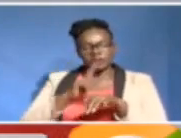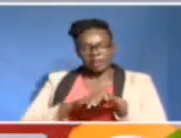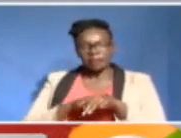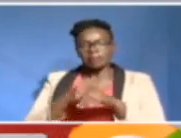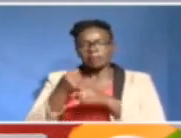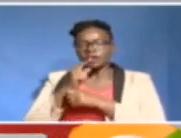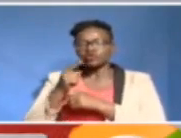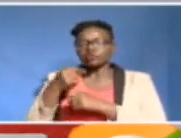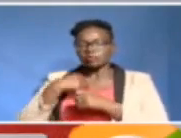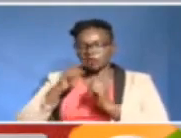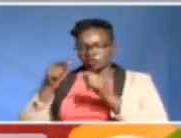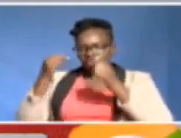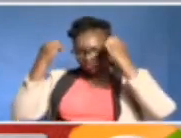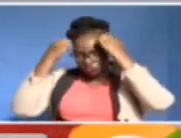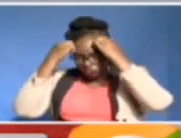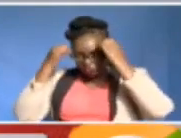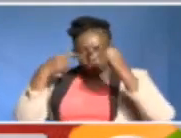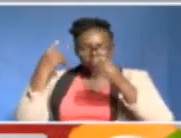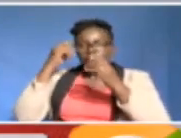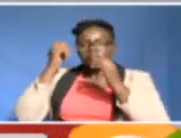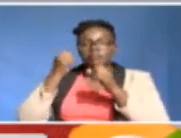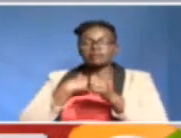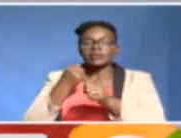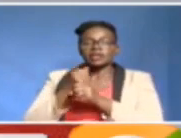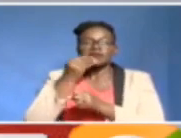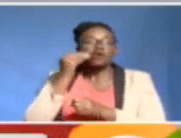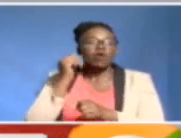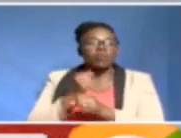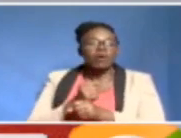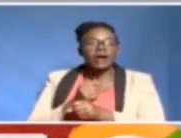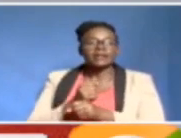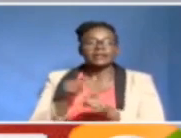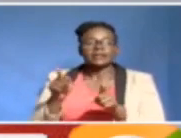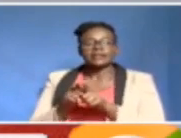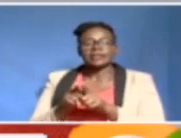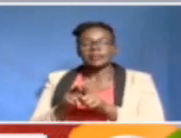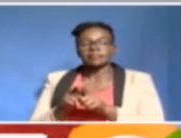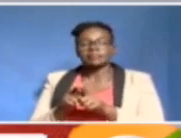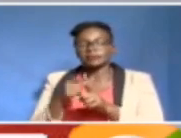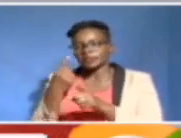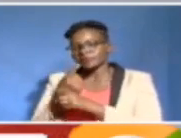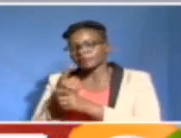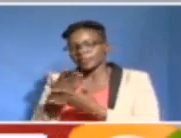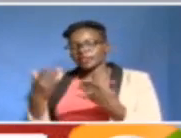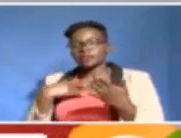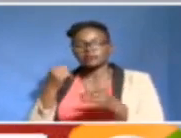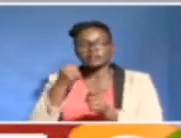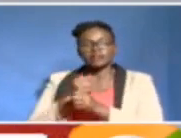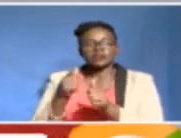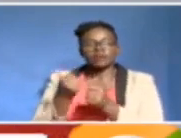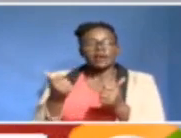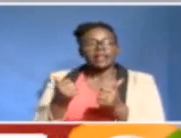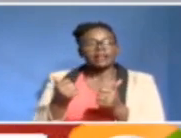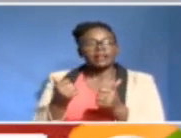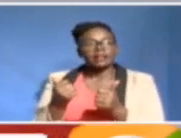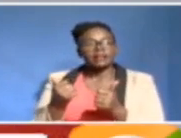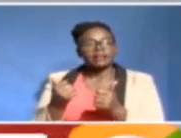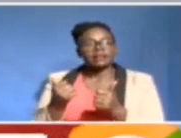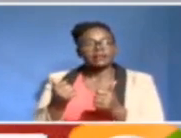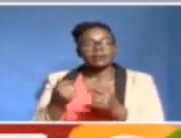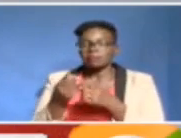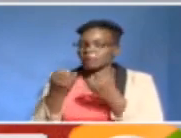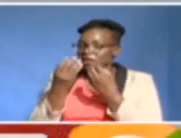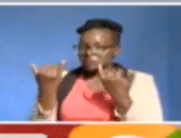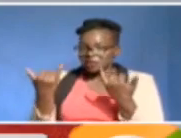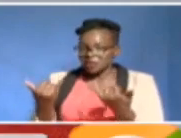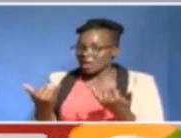studied. I did my homework. I did extra tuition. I did extra curriculum, which I don't think a lot of people are doing now.